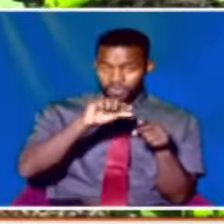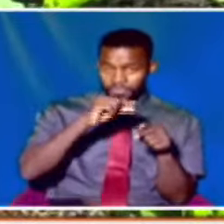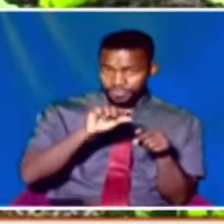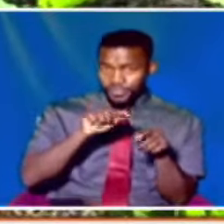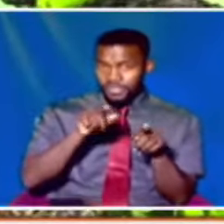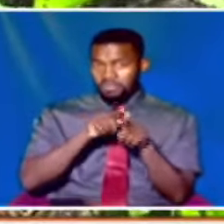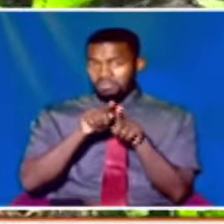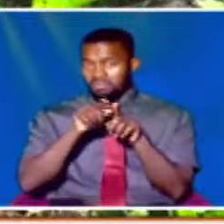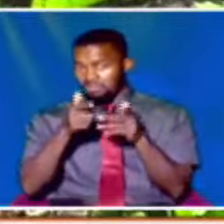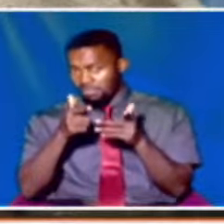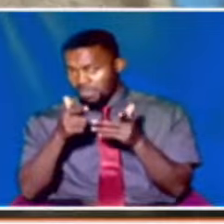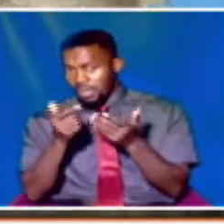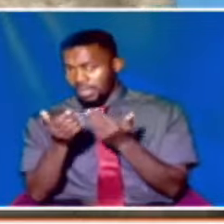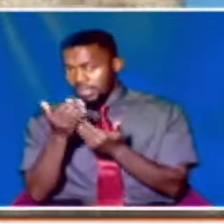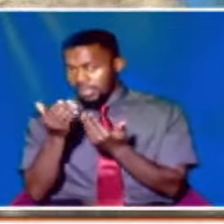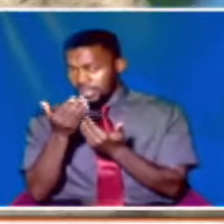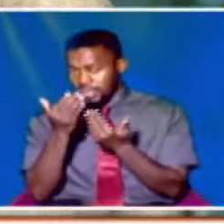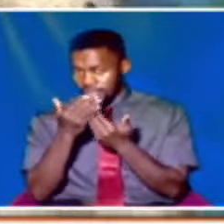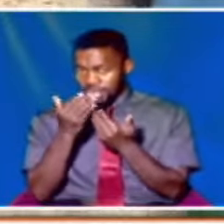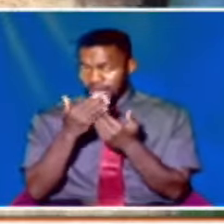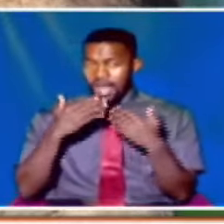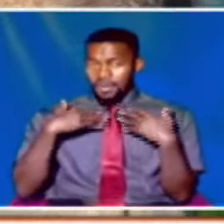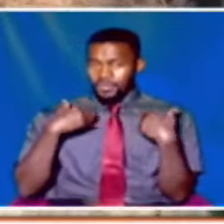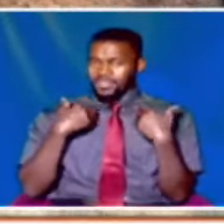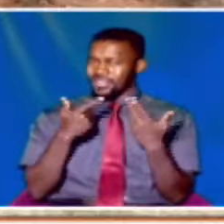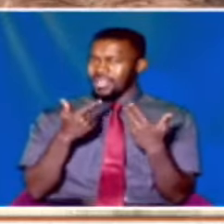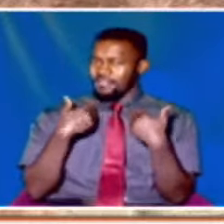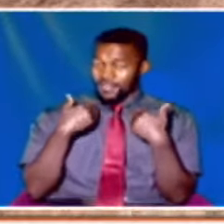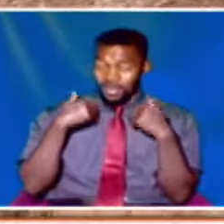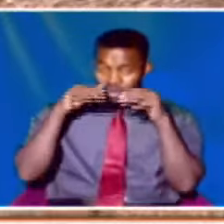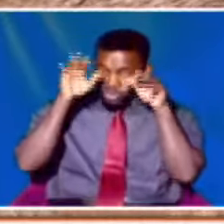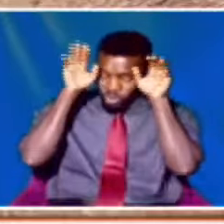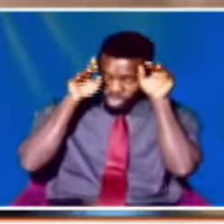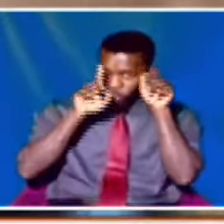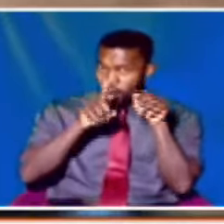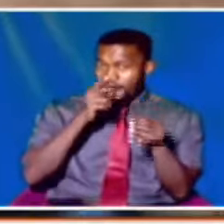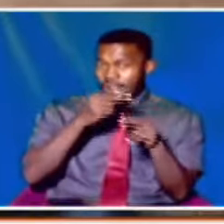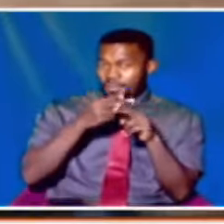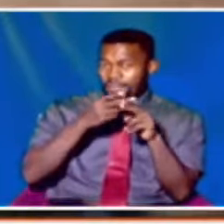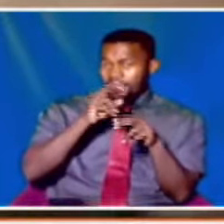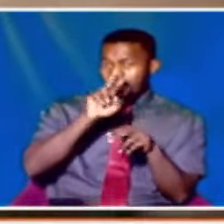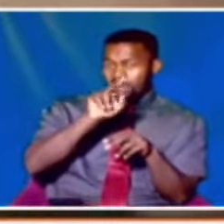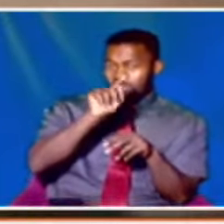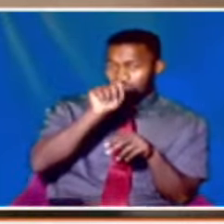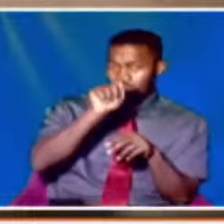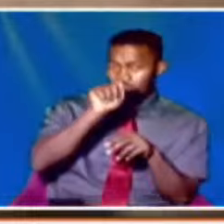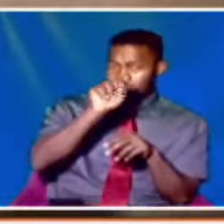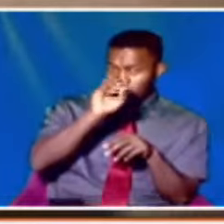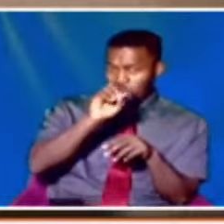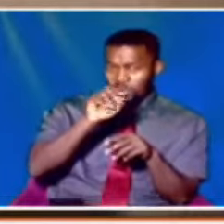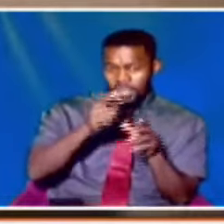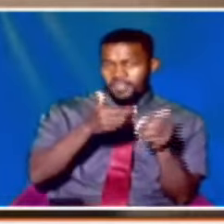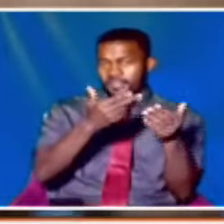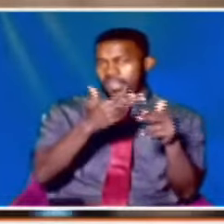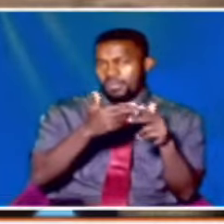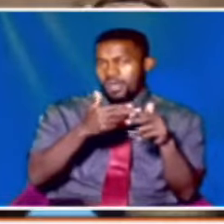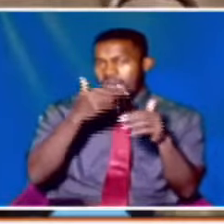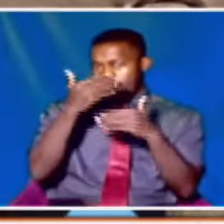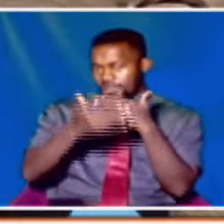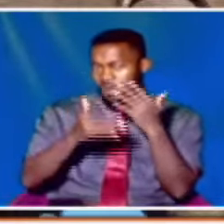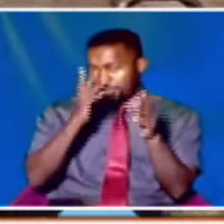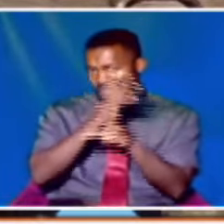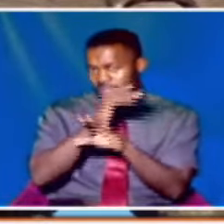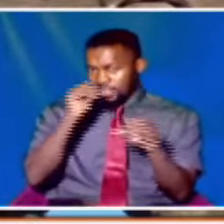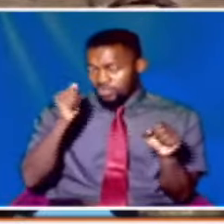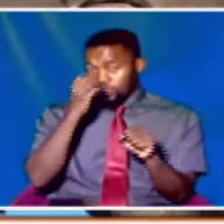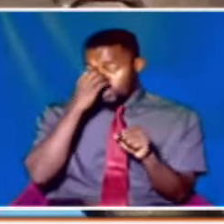and small-scale business. It is Ruto, her donkey, which she named after President William Ruto, that she cherishes the